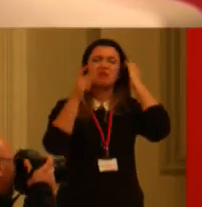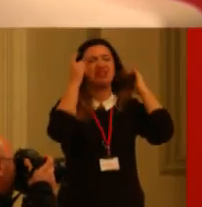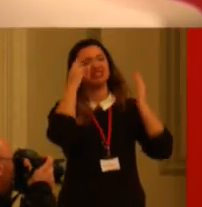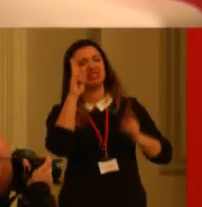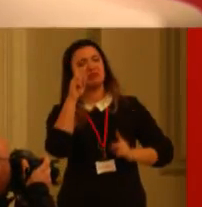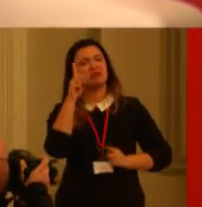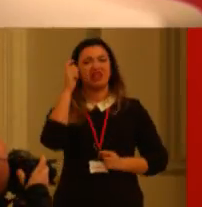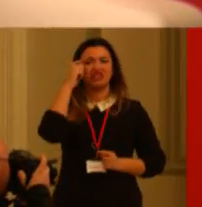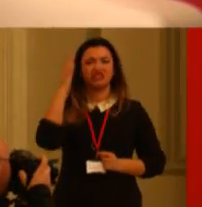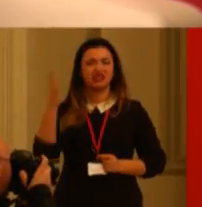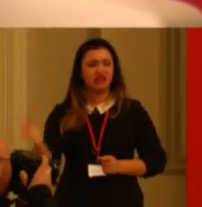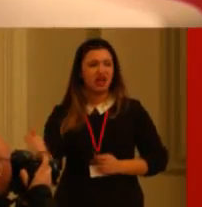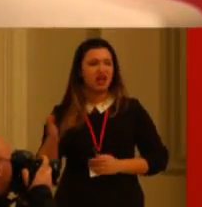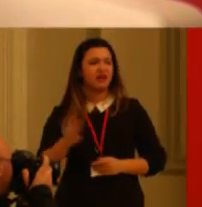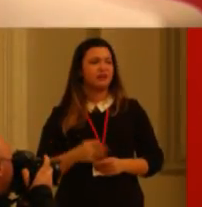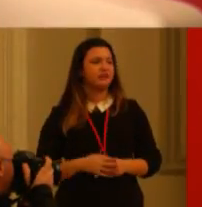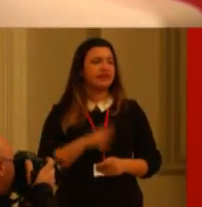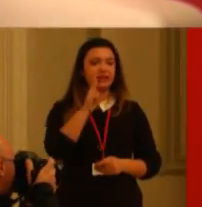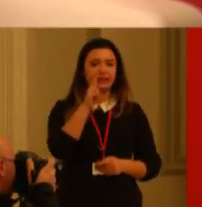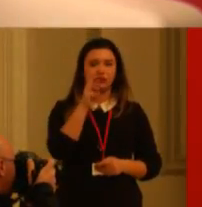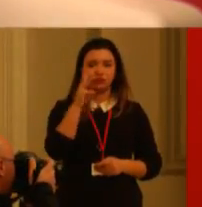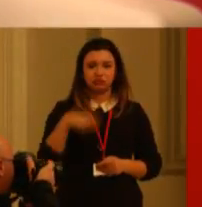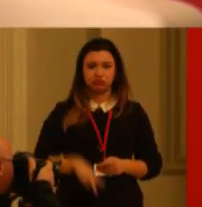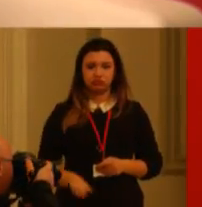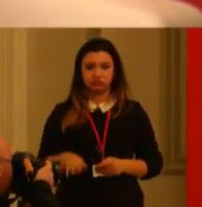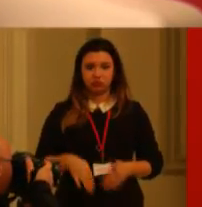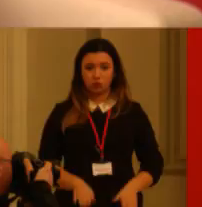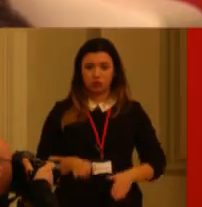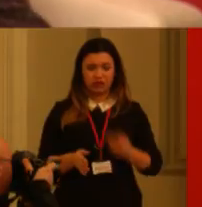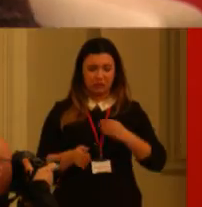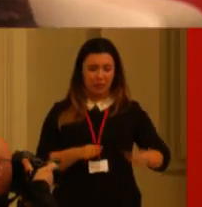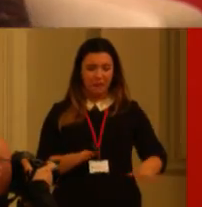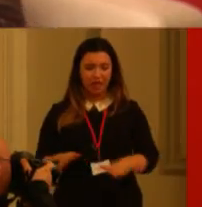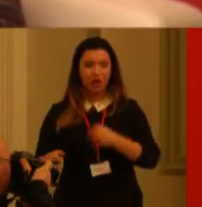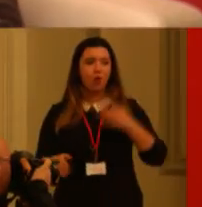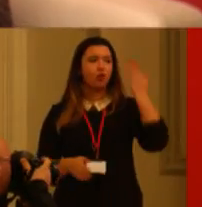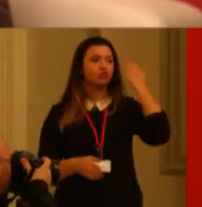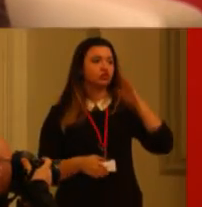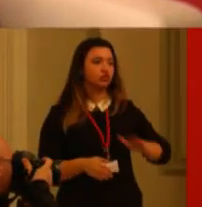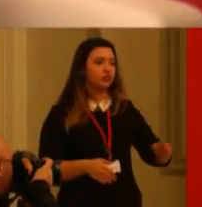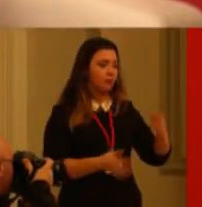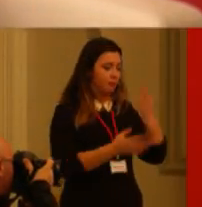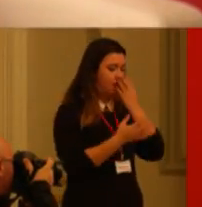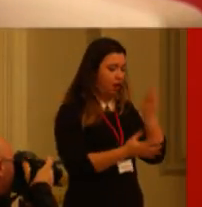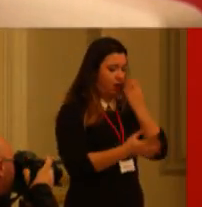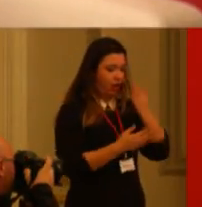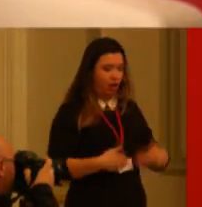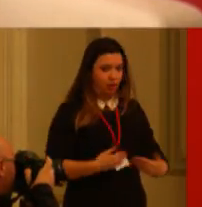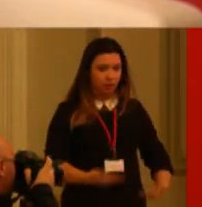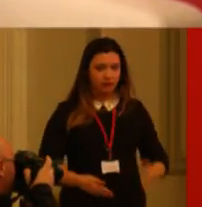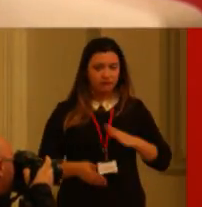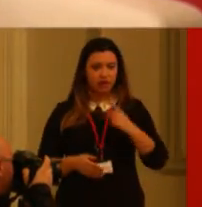Syrian refugees who are 19-year-old or 20 or 21-year-old. These are young ladies who